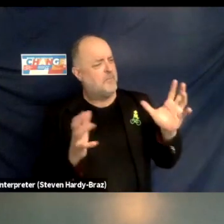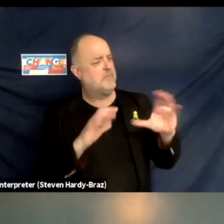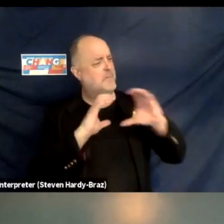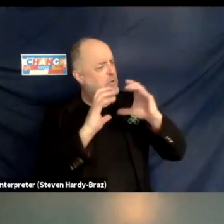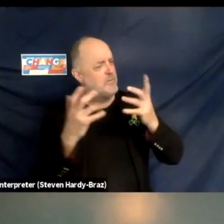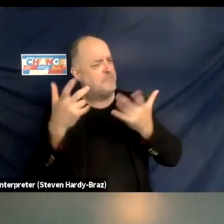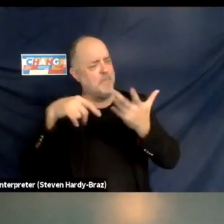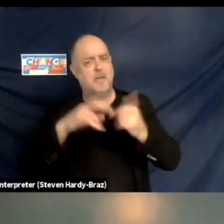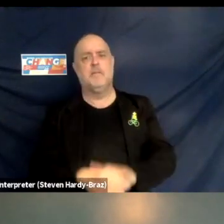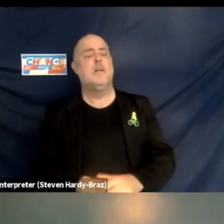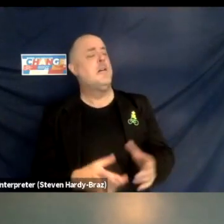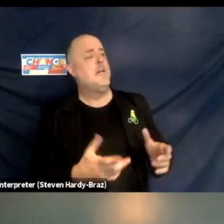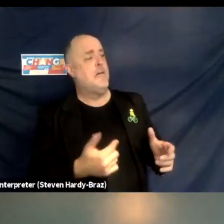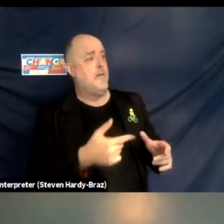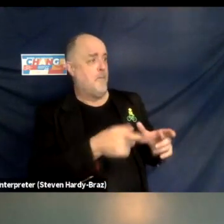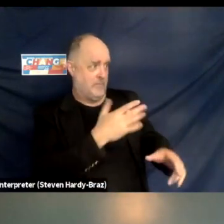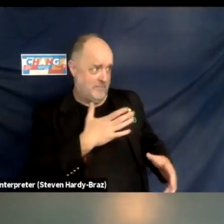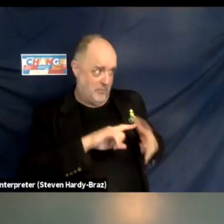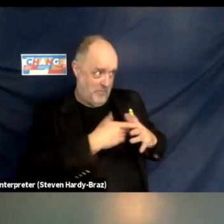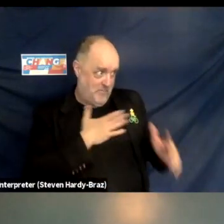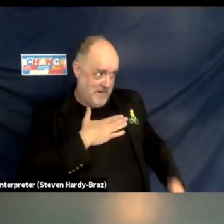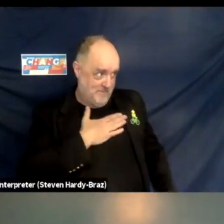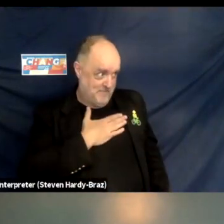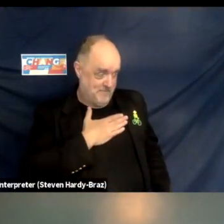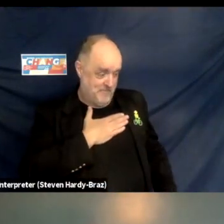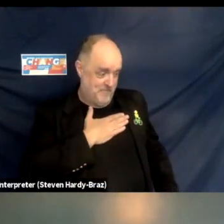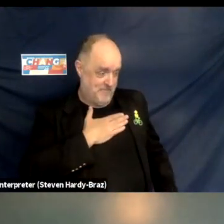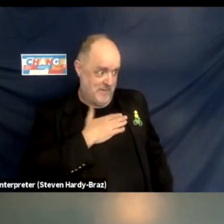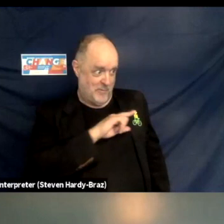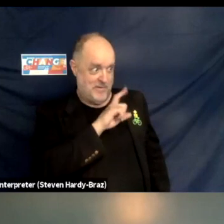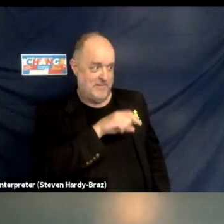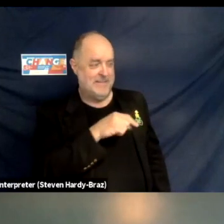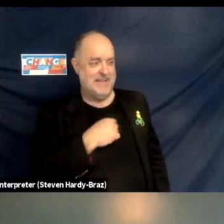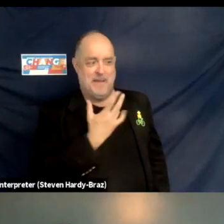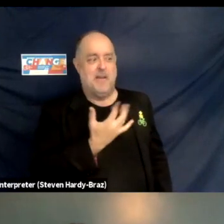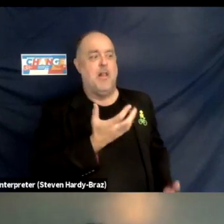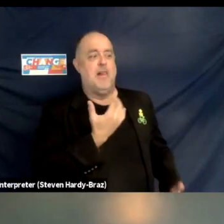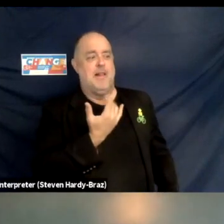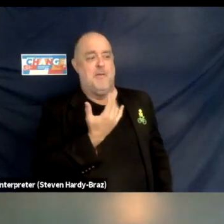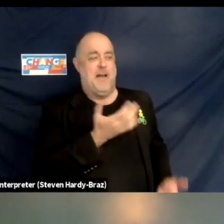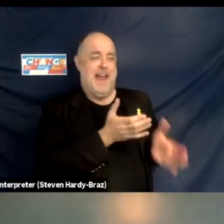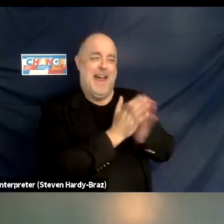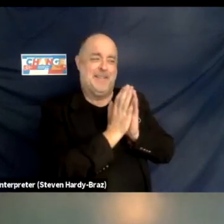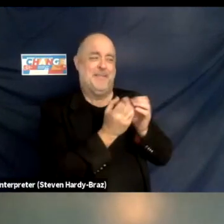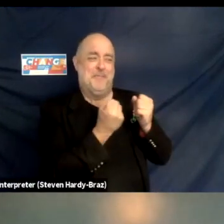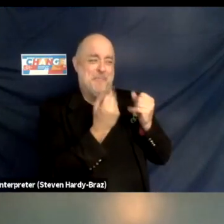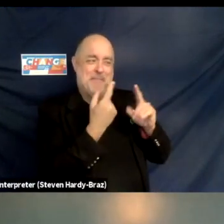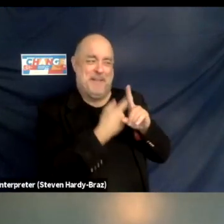I'd like to start with my own question if I can. And it's actually something I've been wanting to ask you, Charles, for months